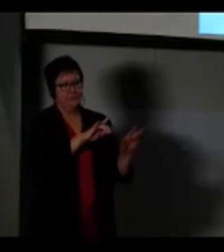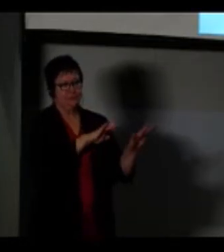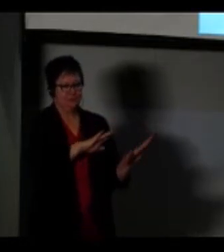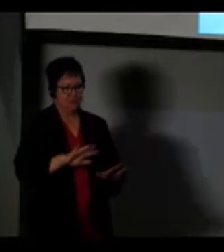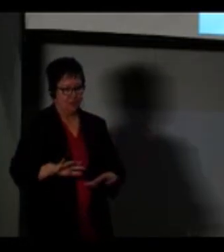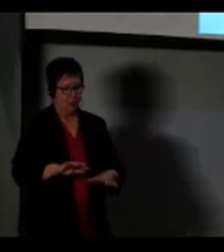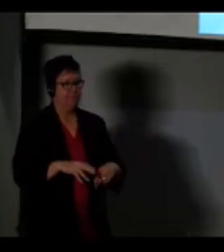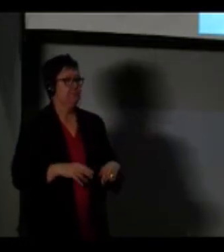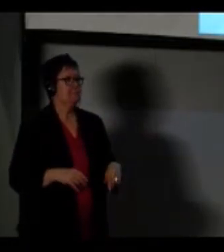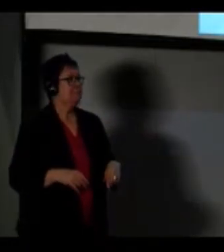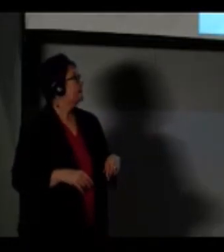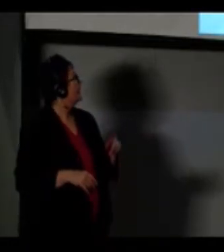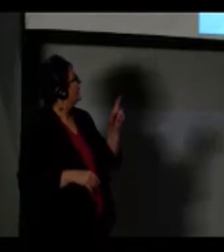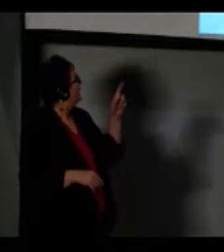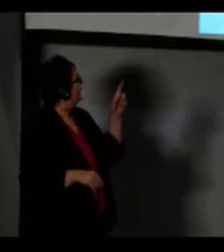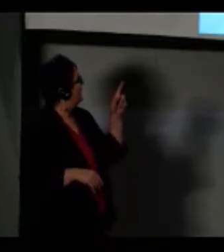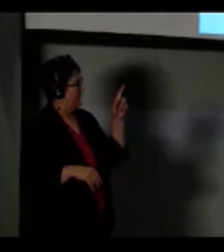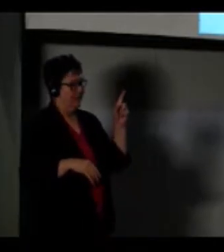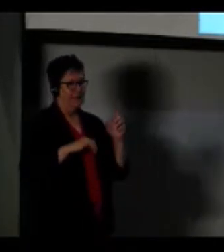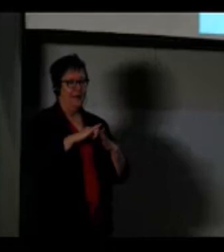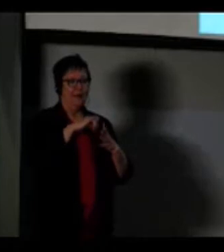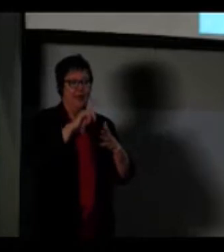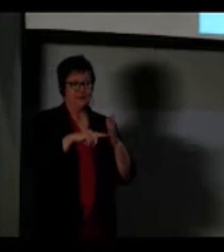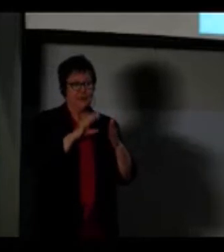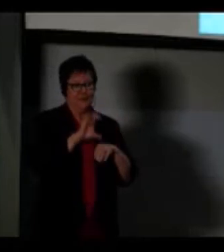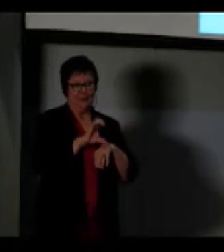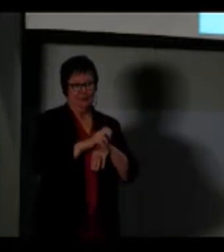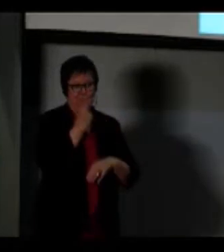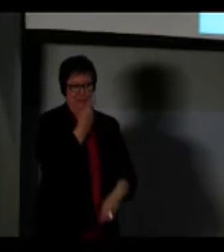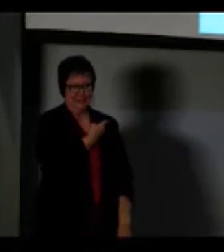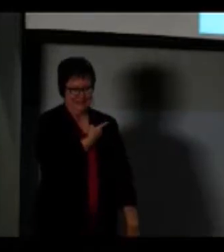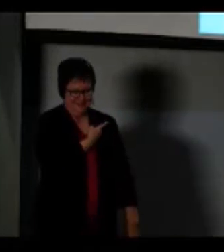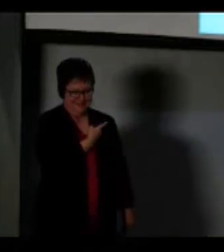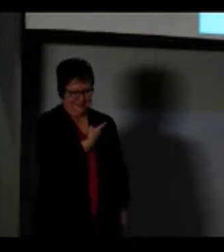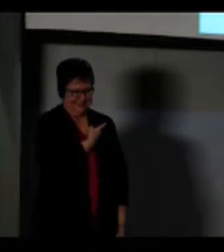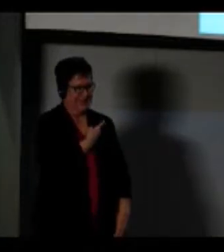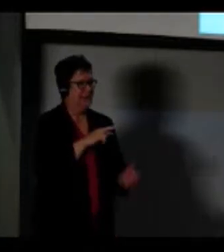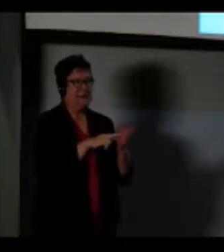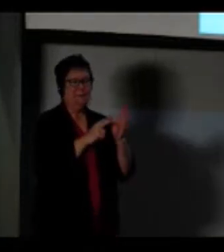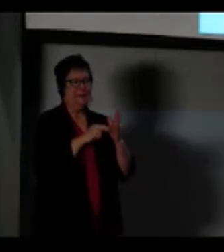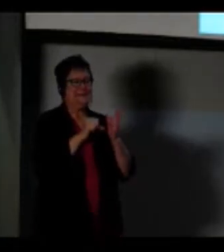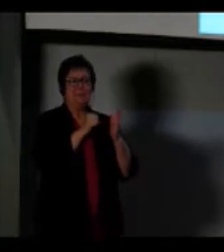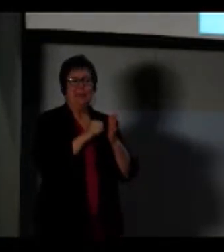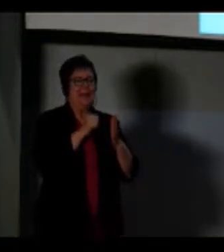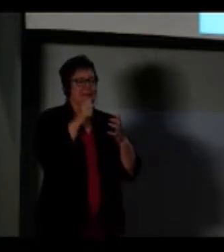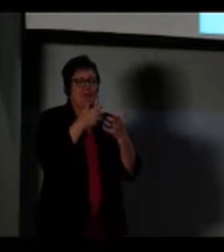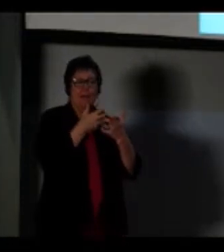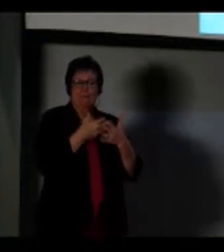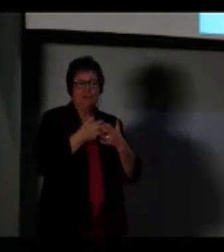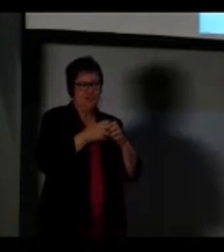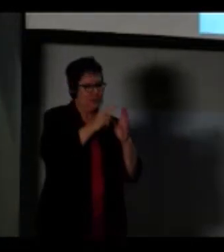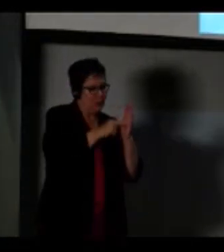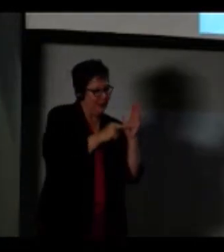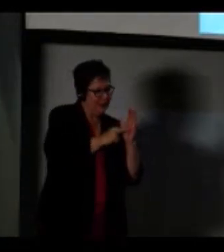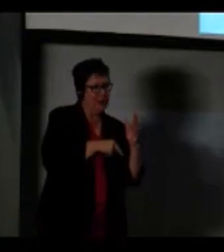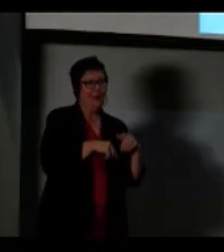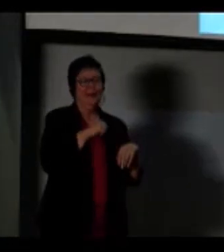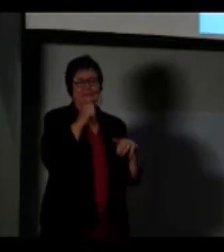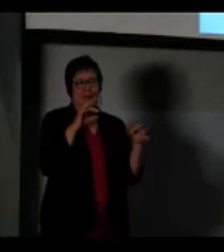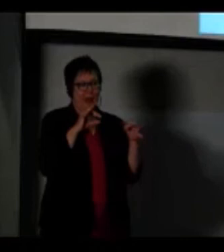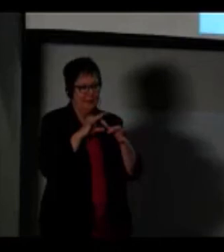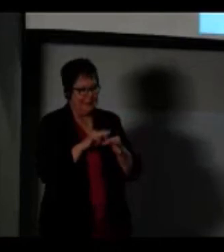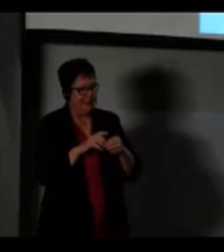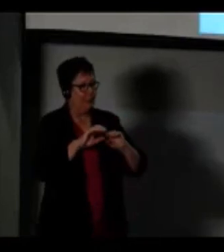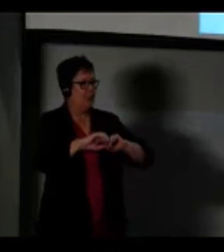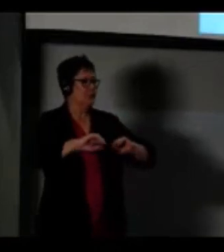But this is what the computer sees. This page isn't machine readable, it isn't linked, it's devoid of descriptive